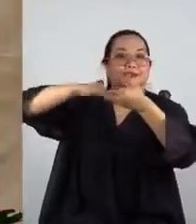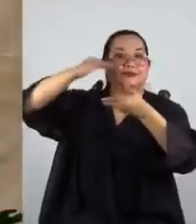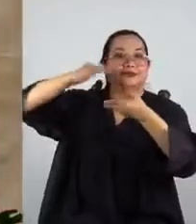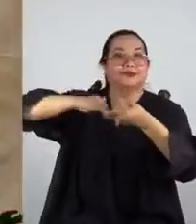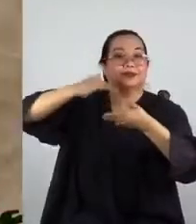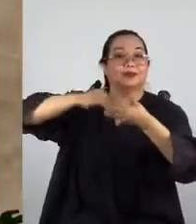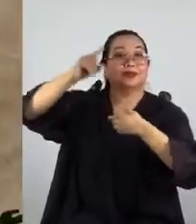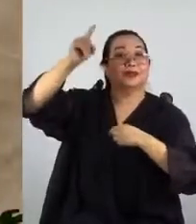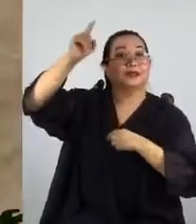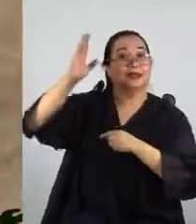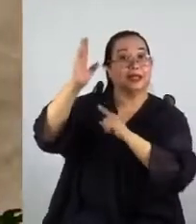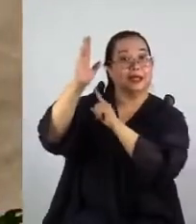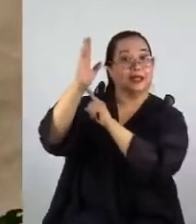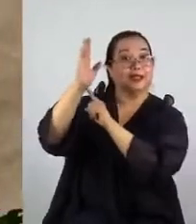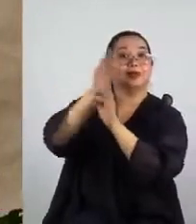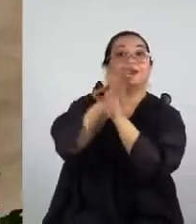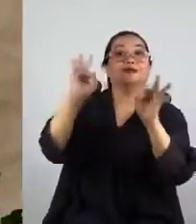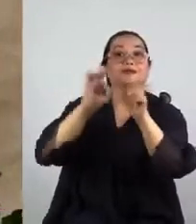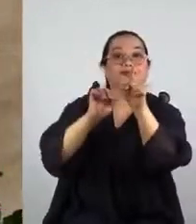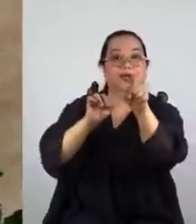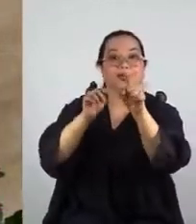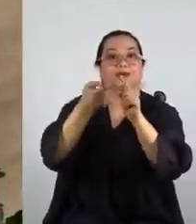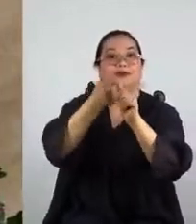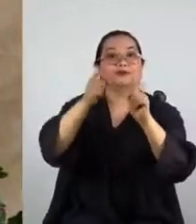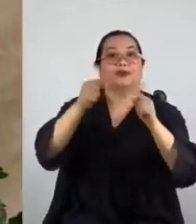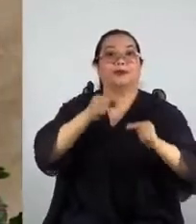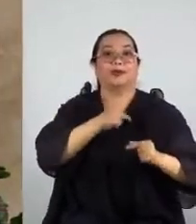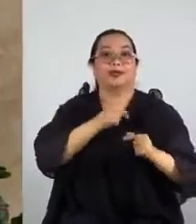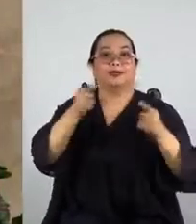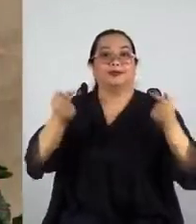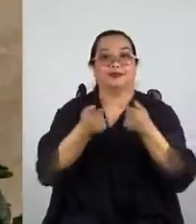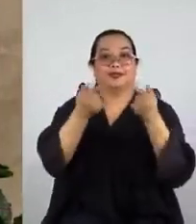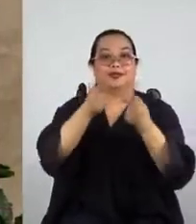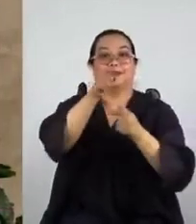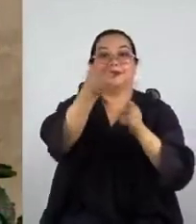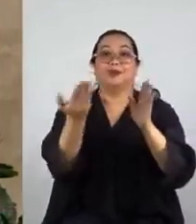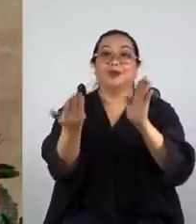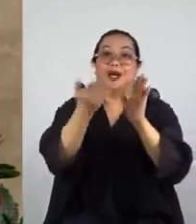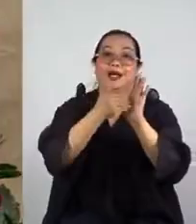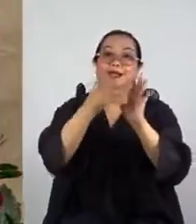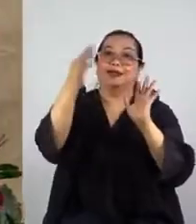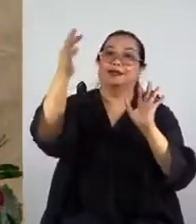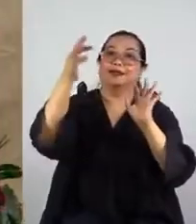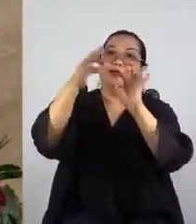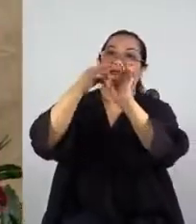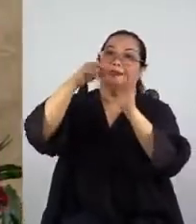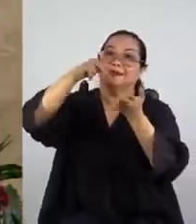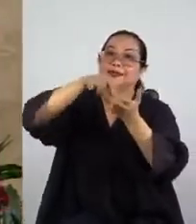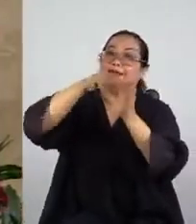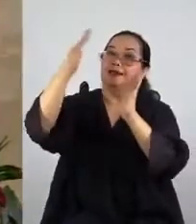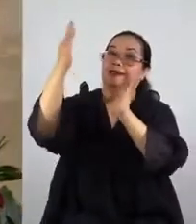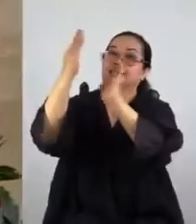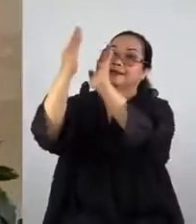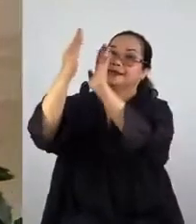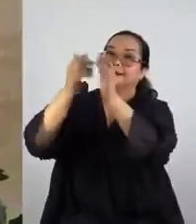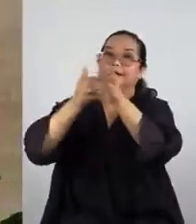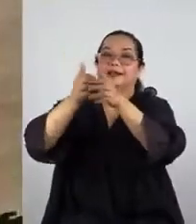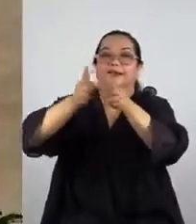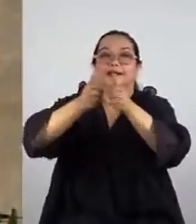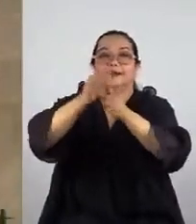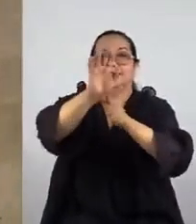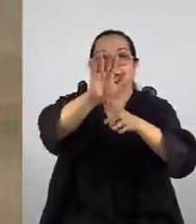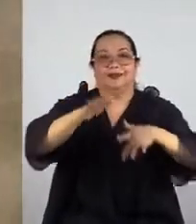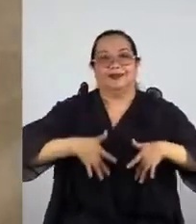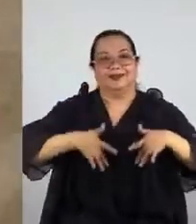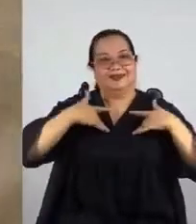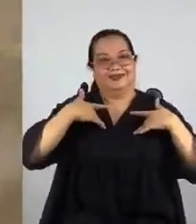He will free you from the guilt so that you can again stand up and run the